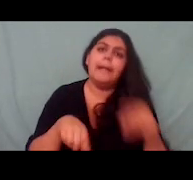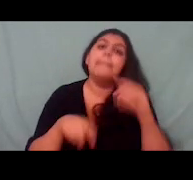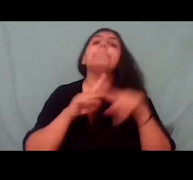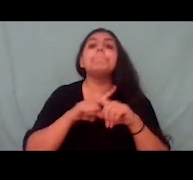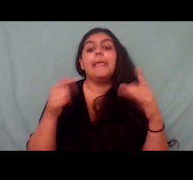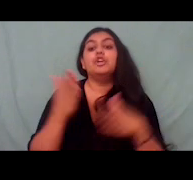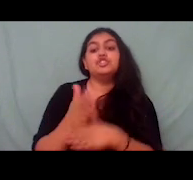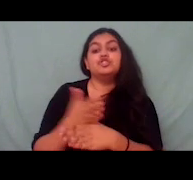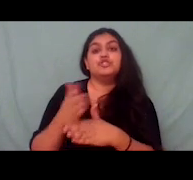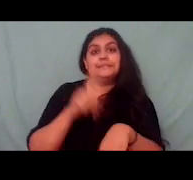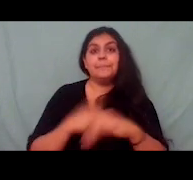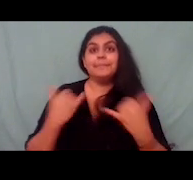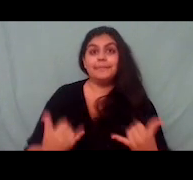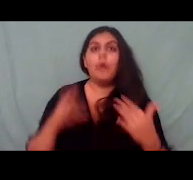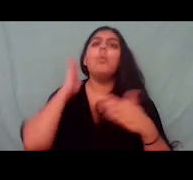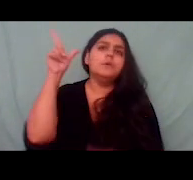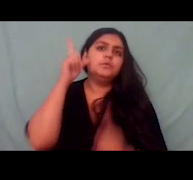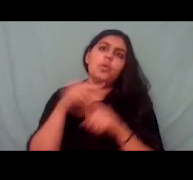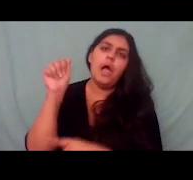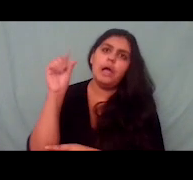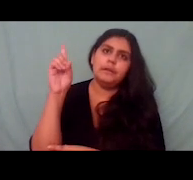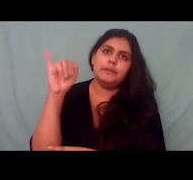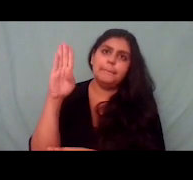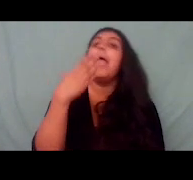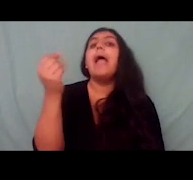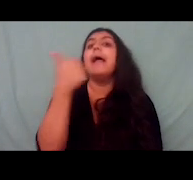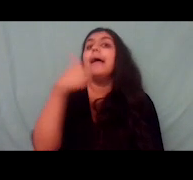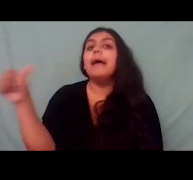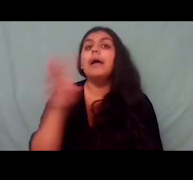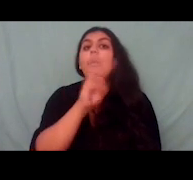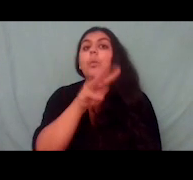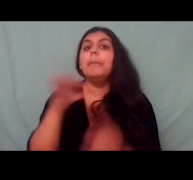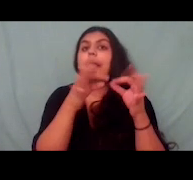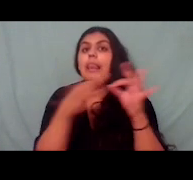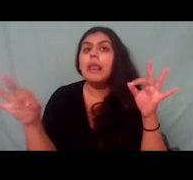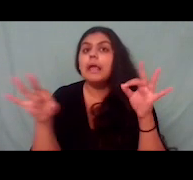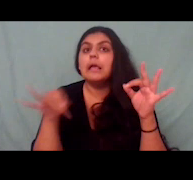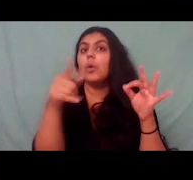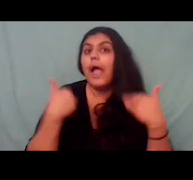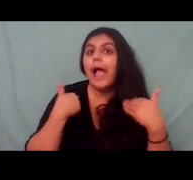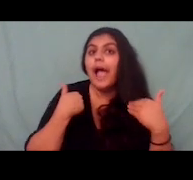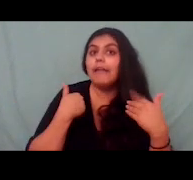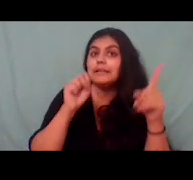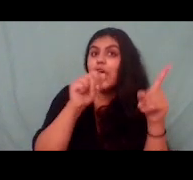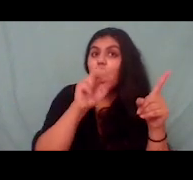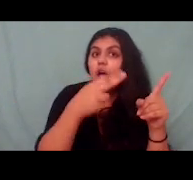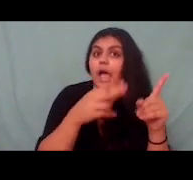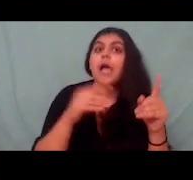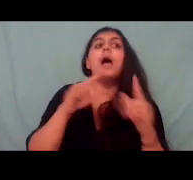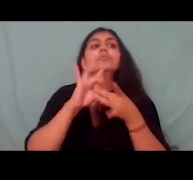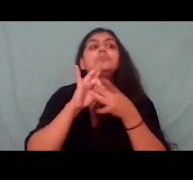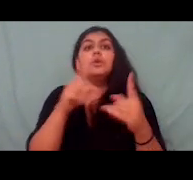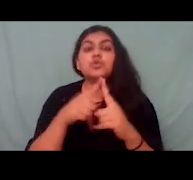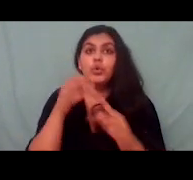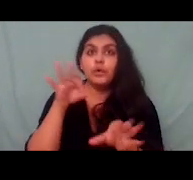course, any links that you may have, Sarah, regarding the elections, if you can share them with the community in chat.